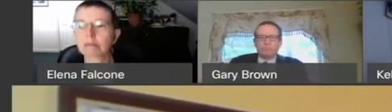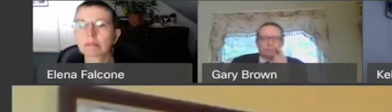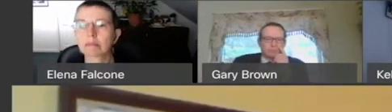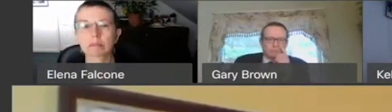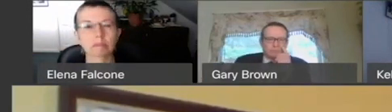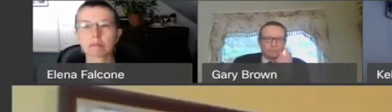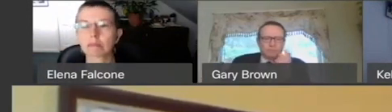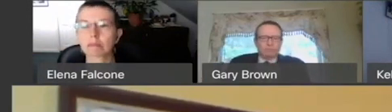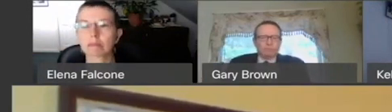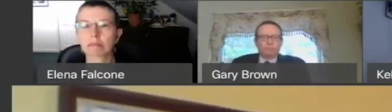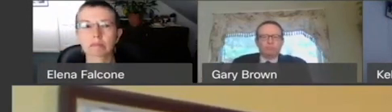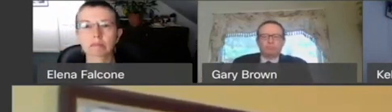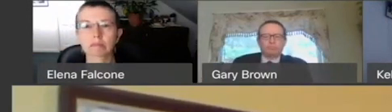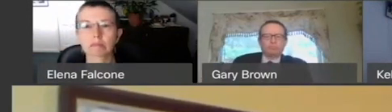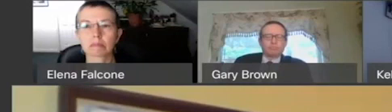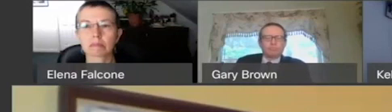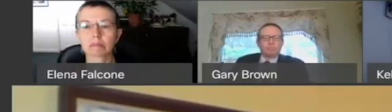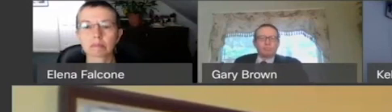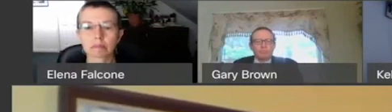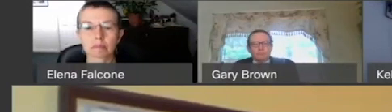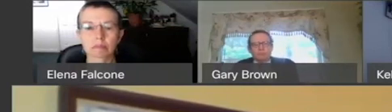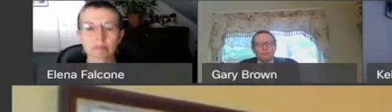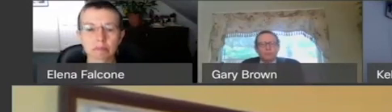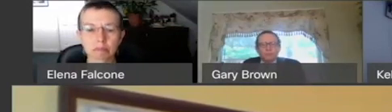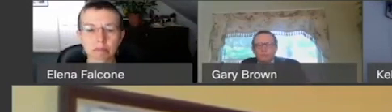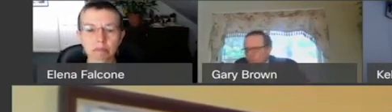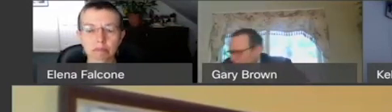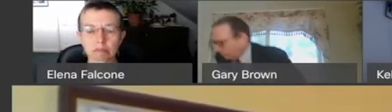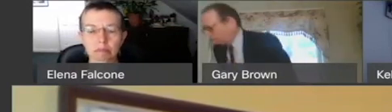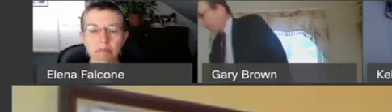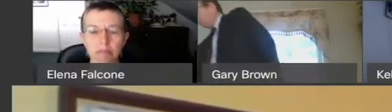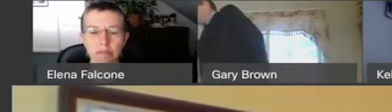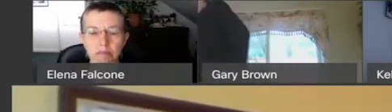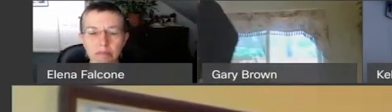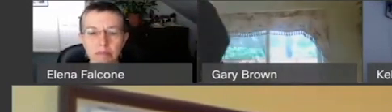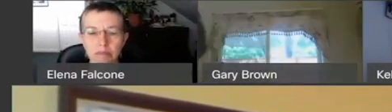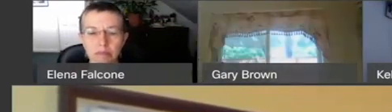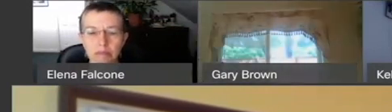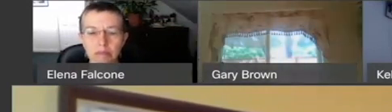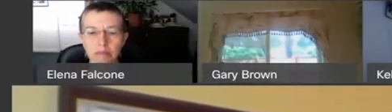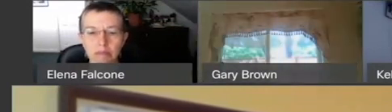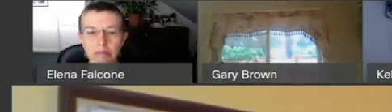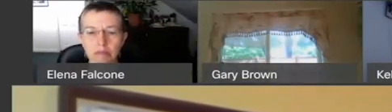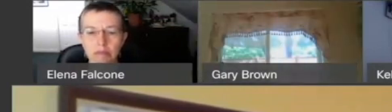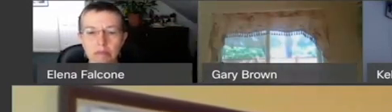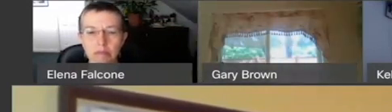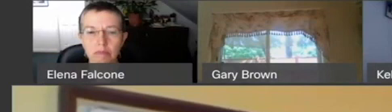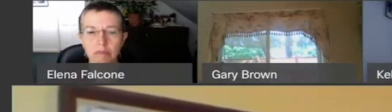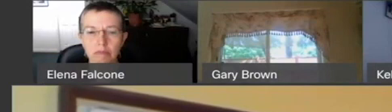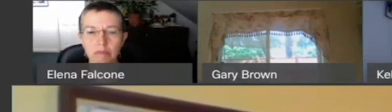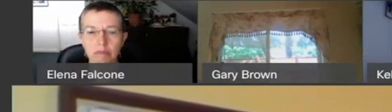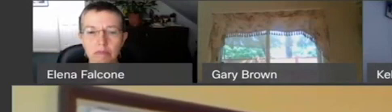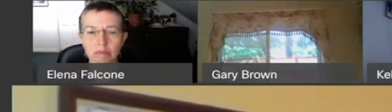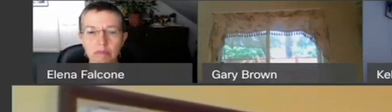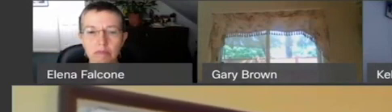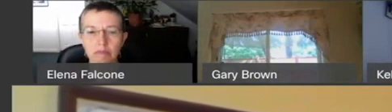So, proper face coverings. A new study just came out last week. What's the best face covering? Well, it turns